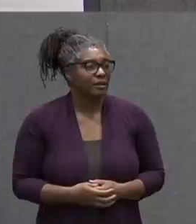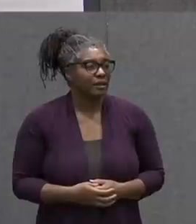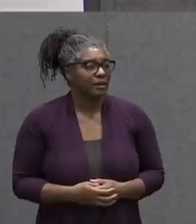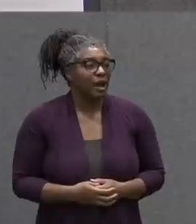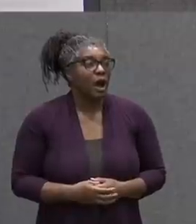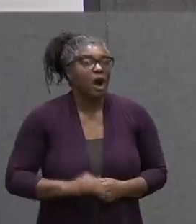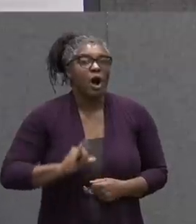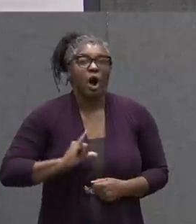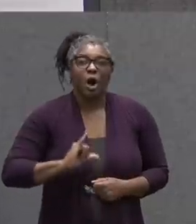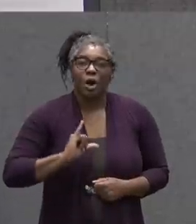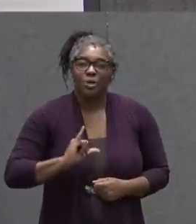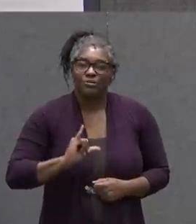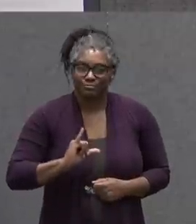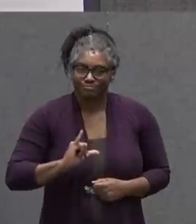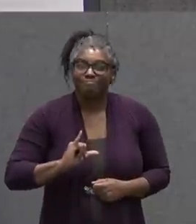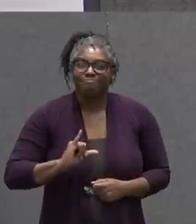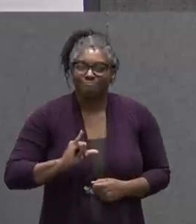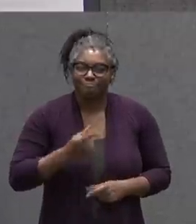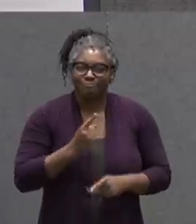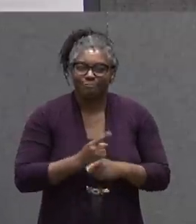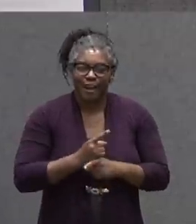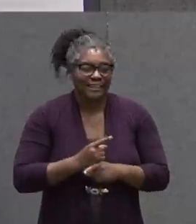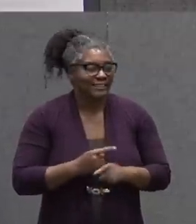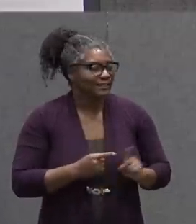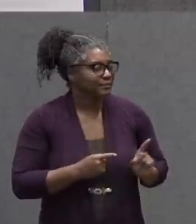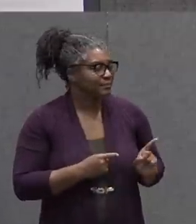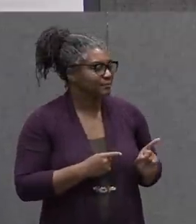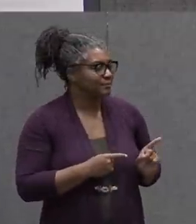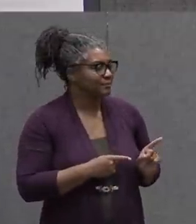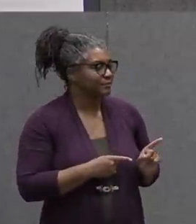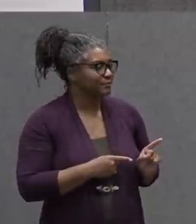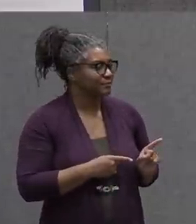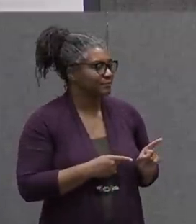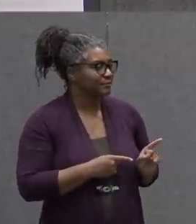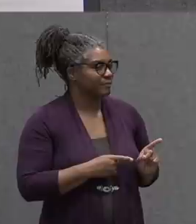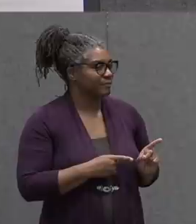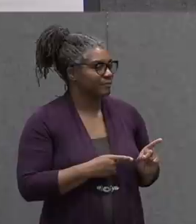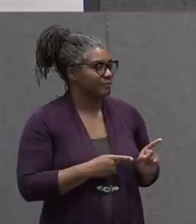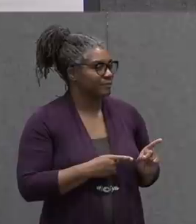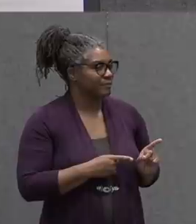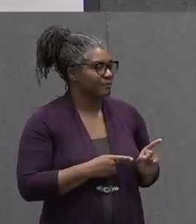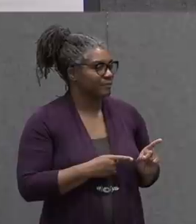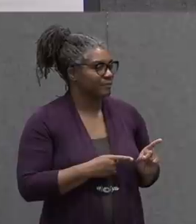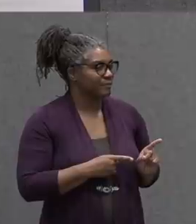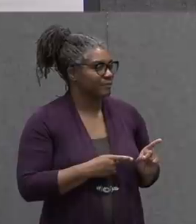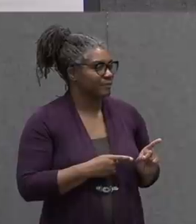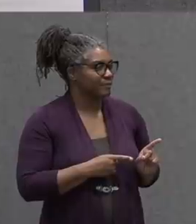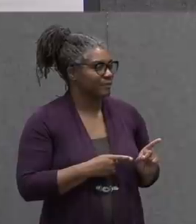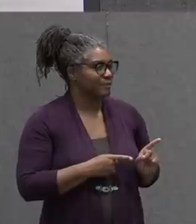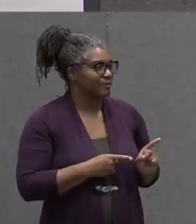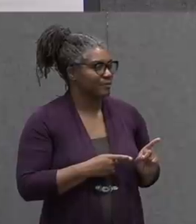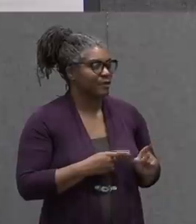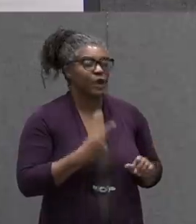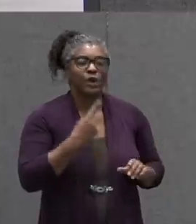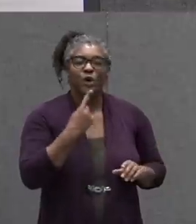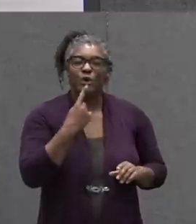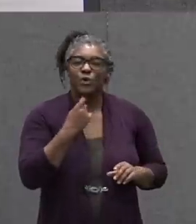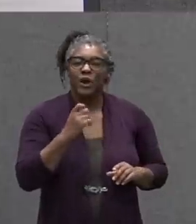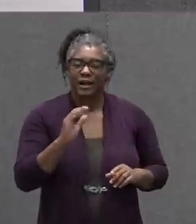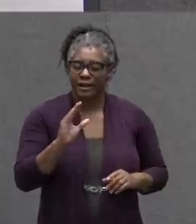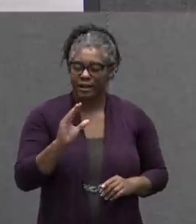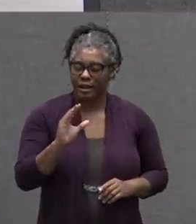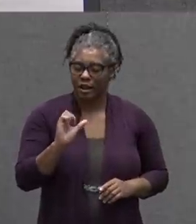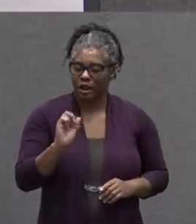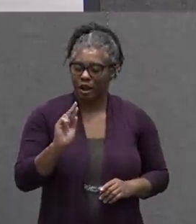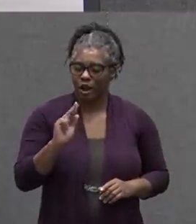Oh, that's right. She flew on a red carpet.